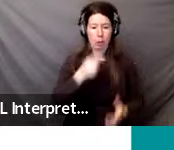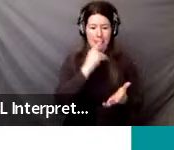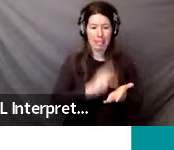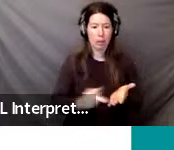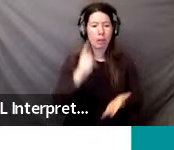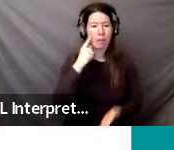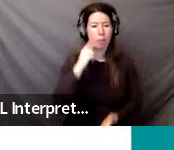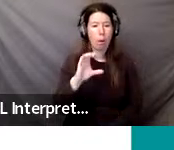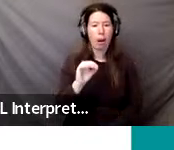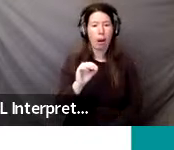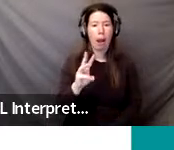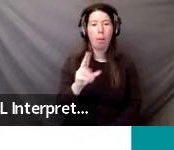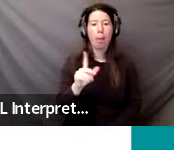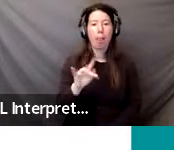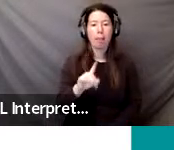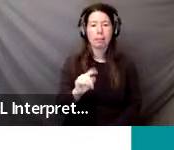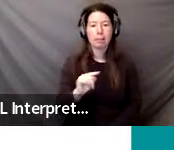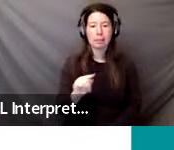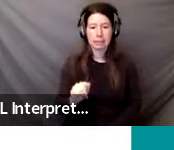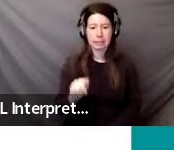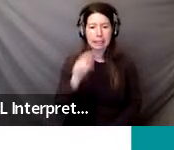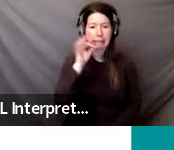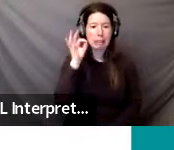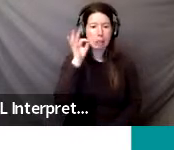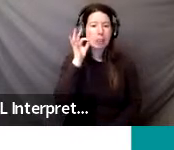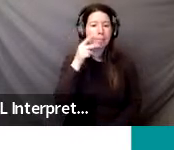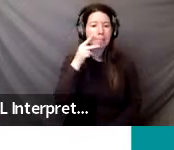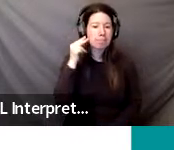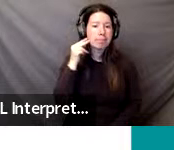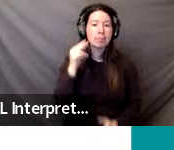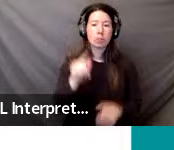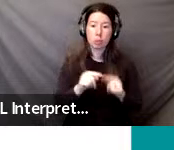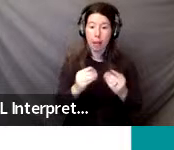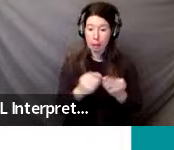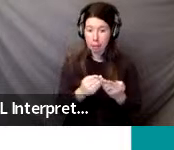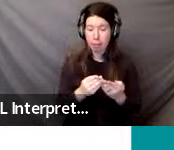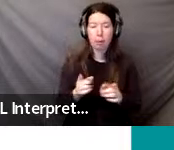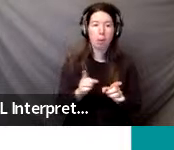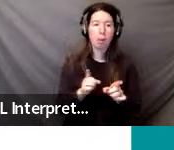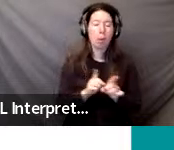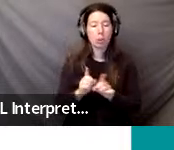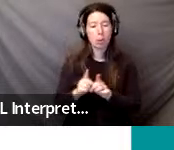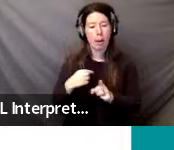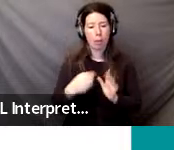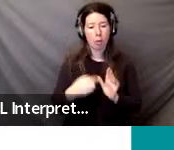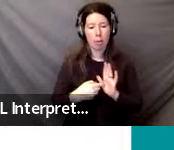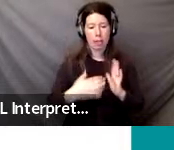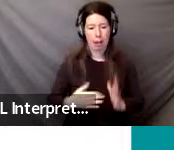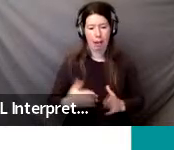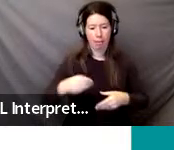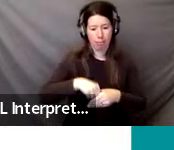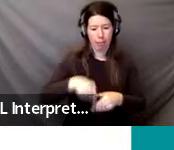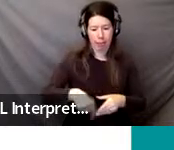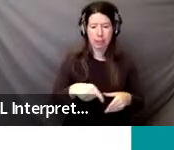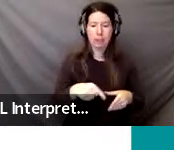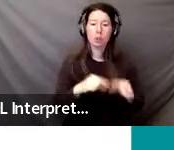I'm the Cowlitz representative on this group by our tribal